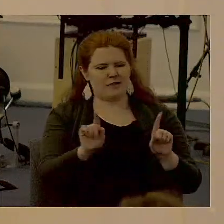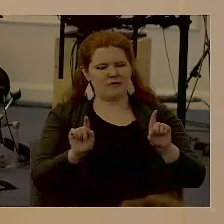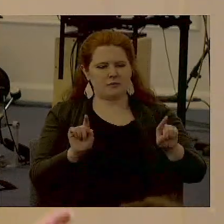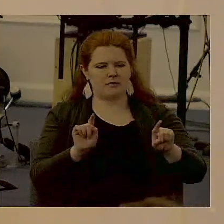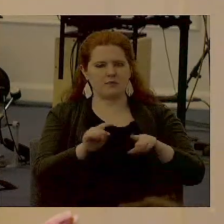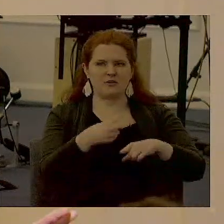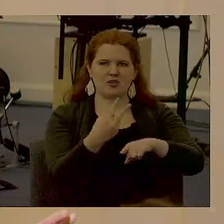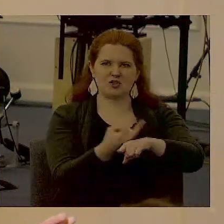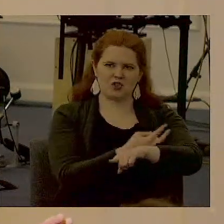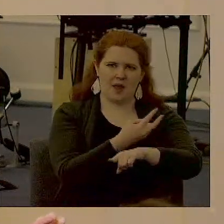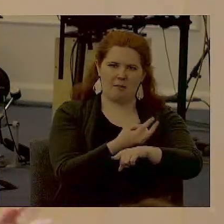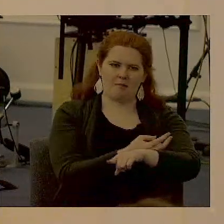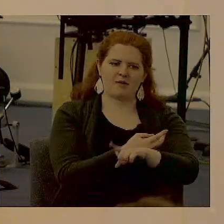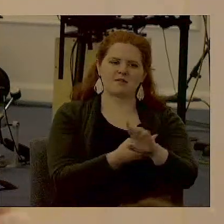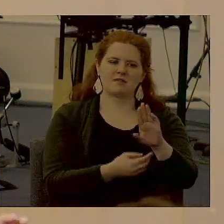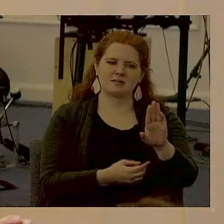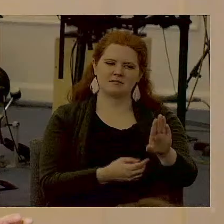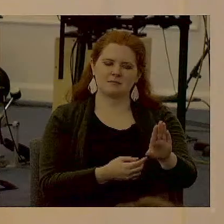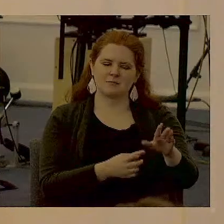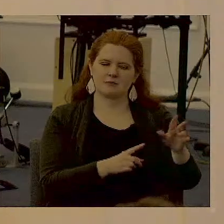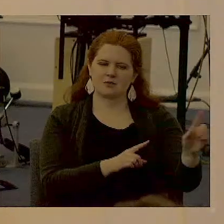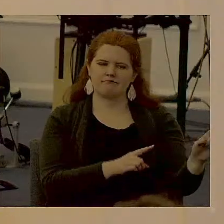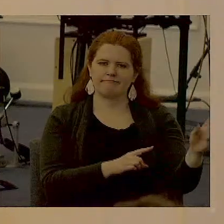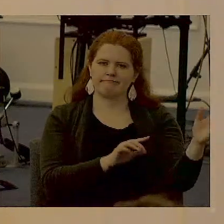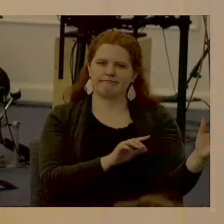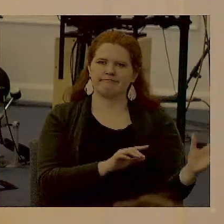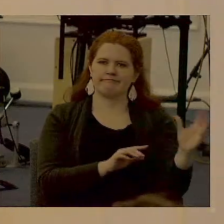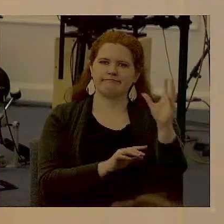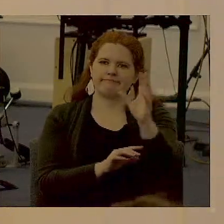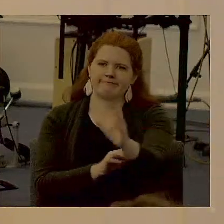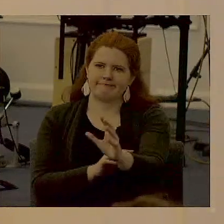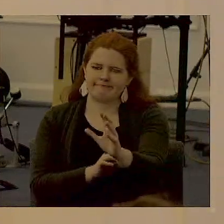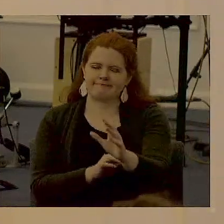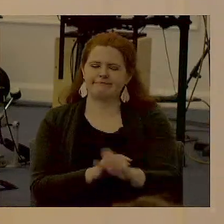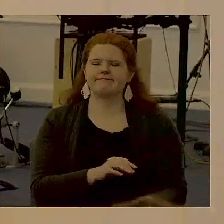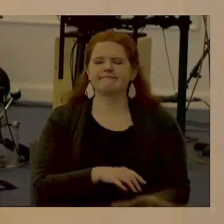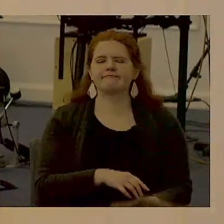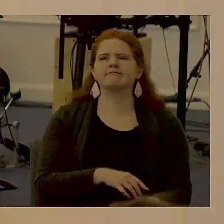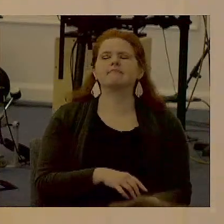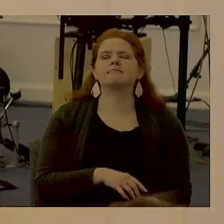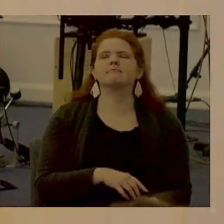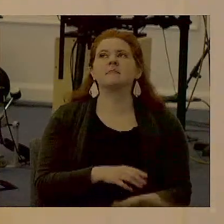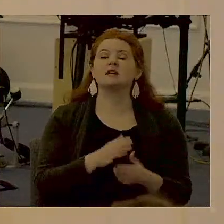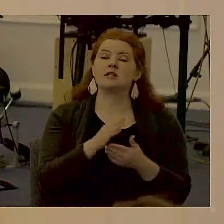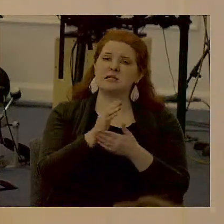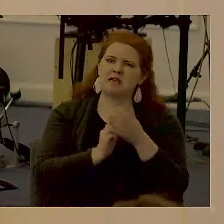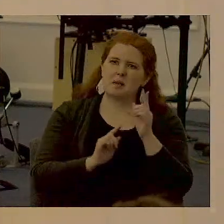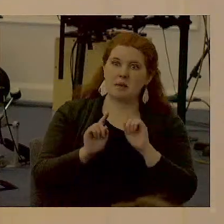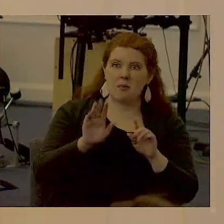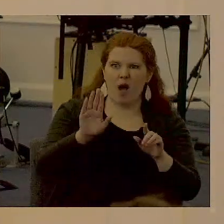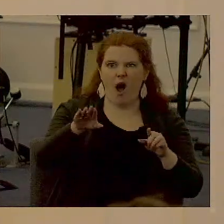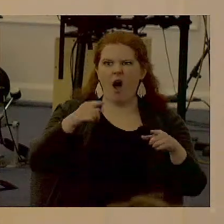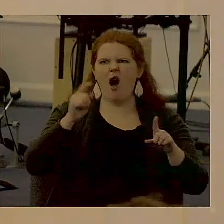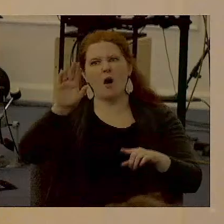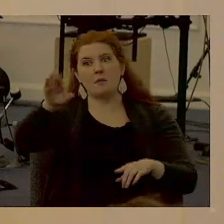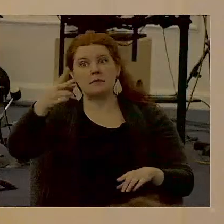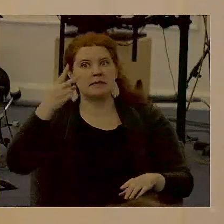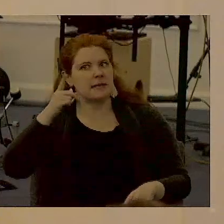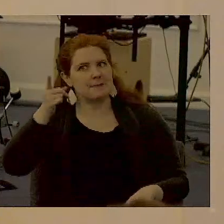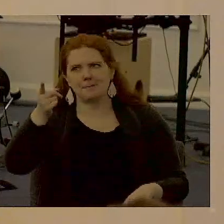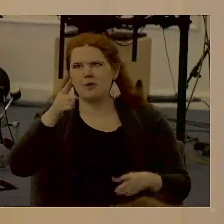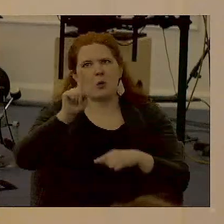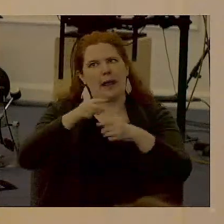these shepherds that show up. Now, some people would hear that and they say, see, you really